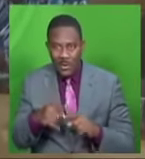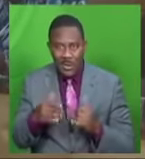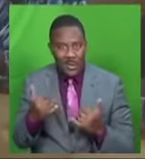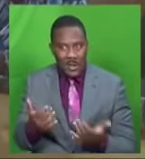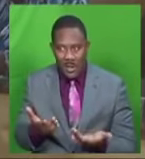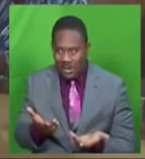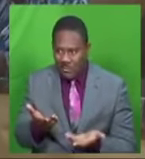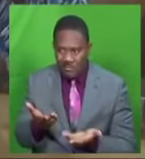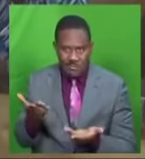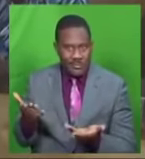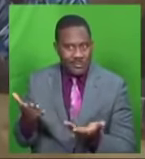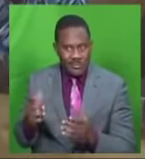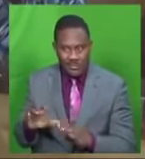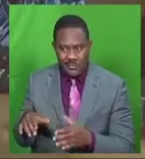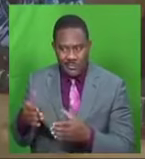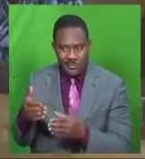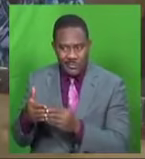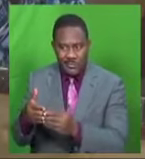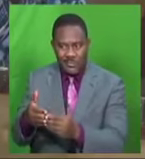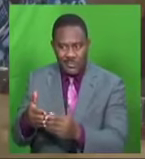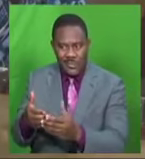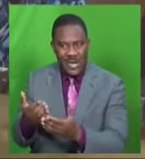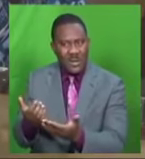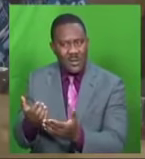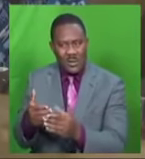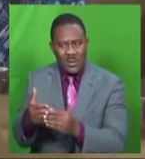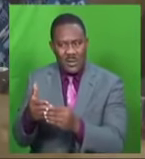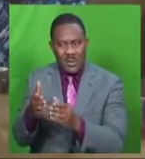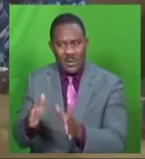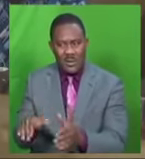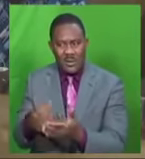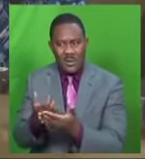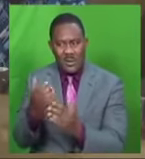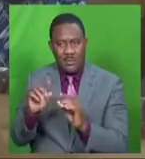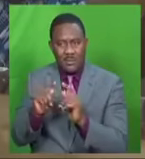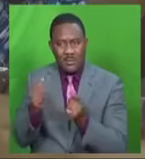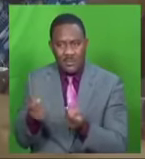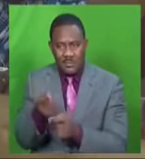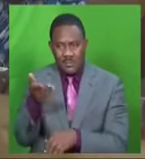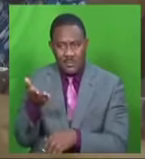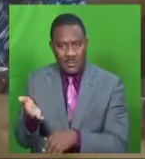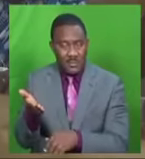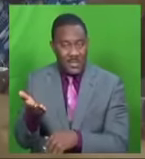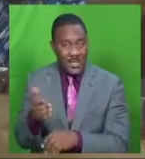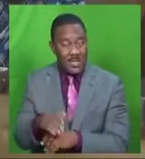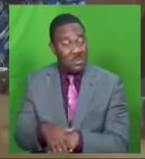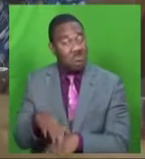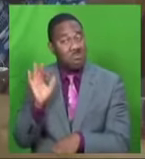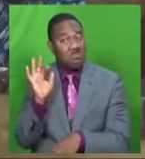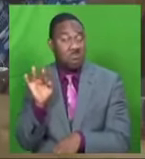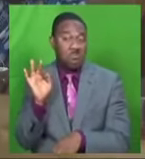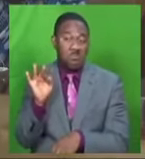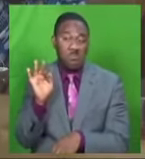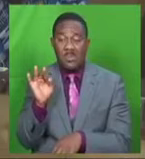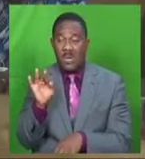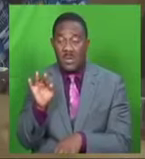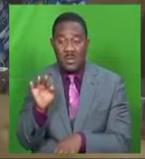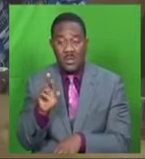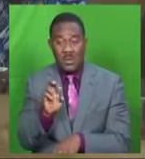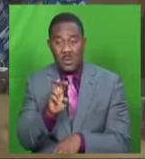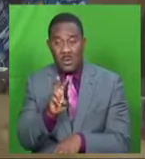the team, and even the leader of the economy team, who has now become a pious pastor, Reverend Dr. Mahmoud